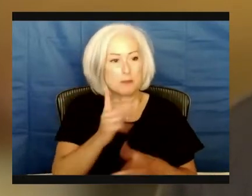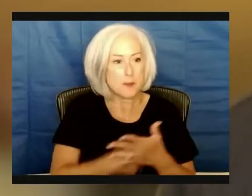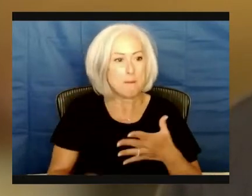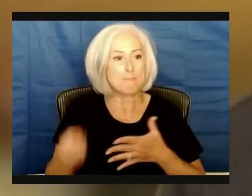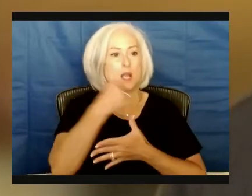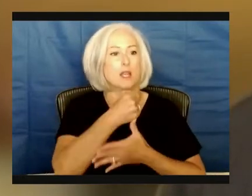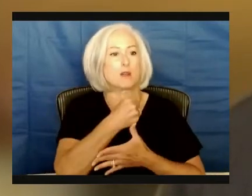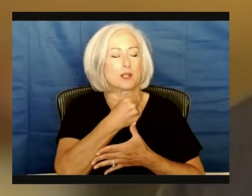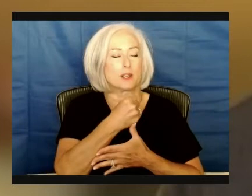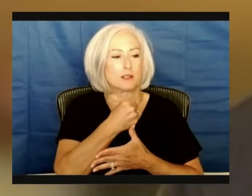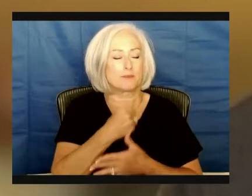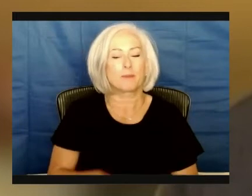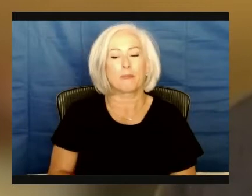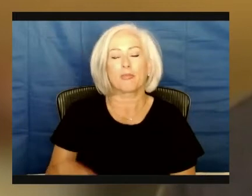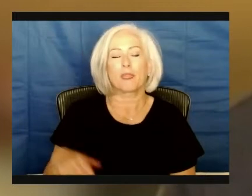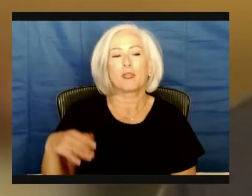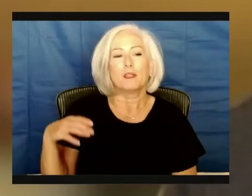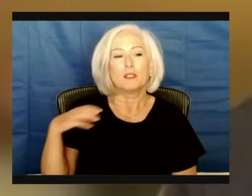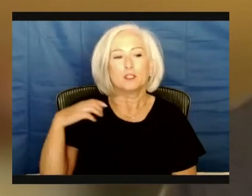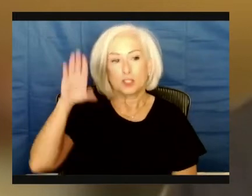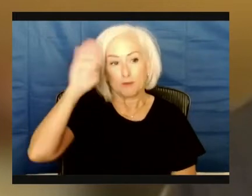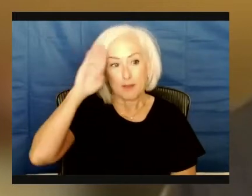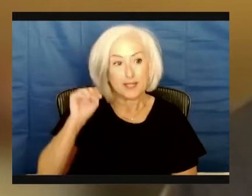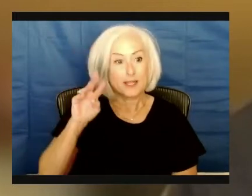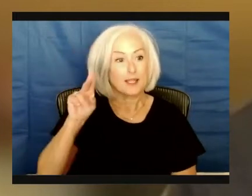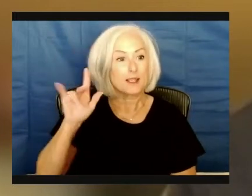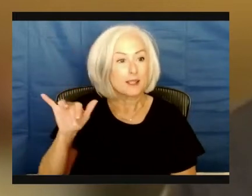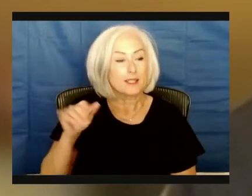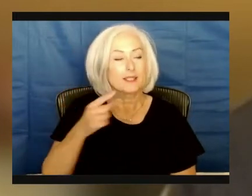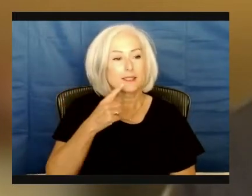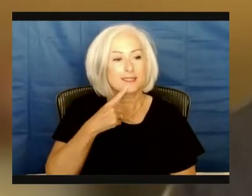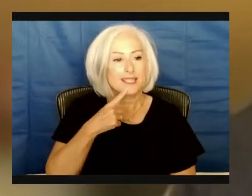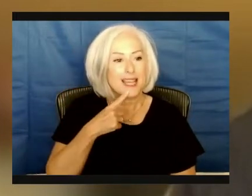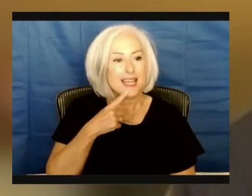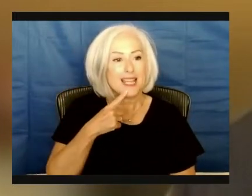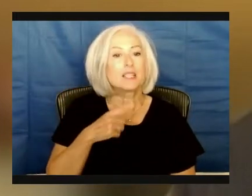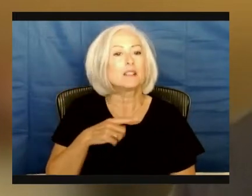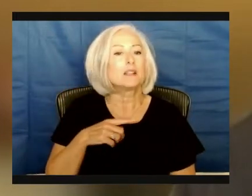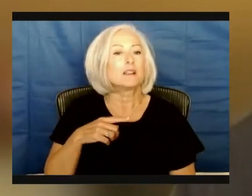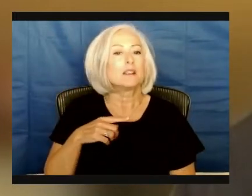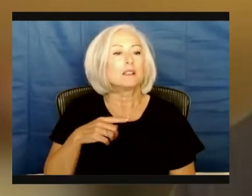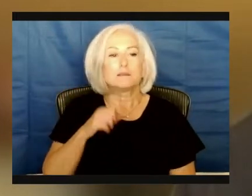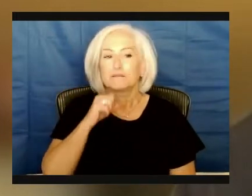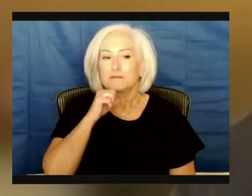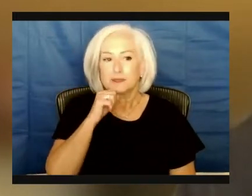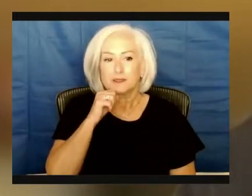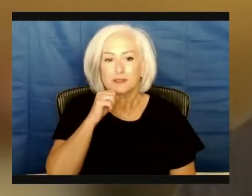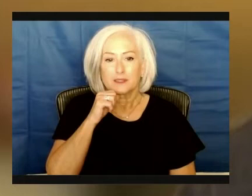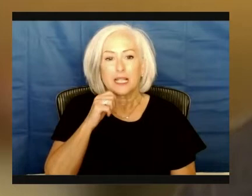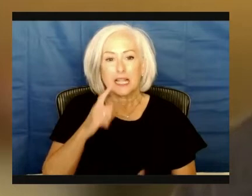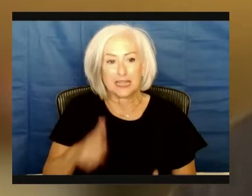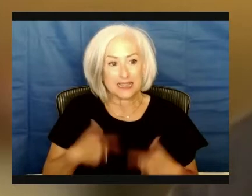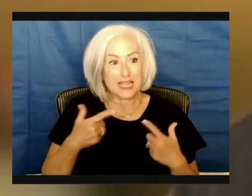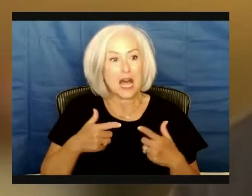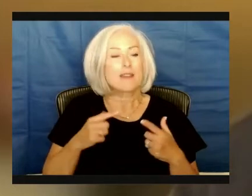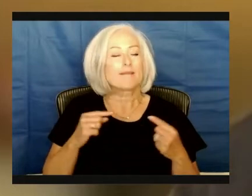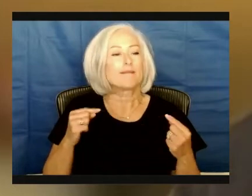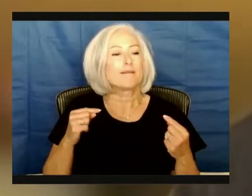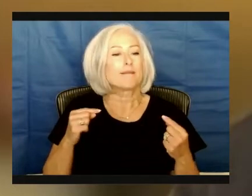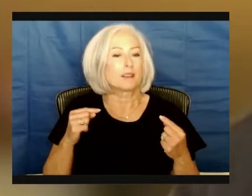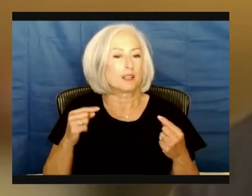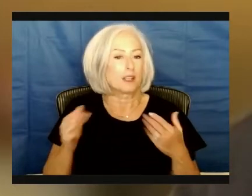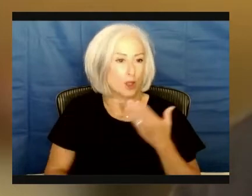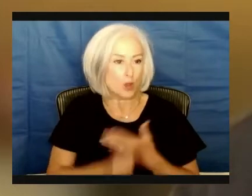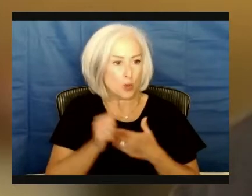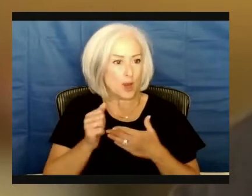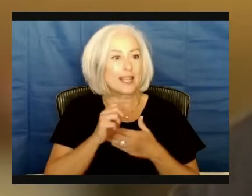said, the smaller injuries or the non-life-threatening injuries may be taken by ground ambulance or by a bus